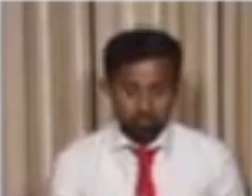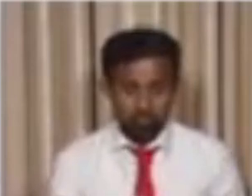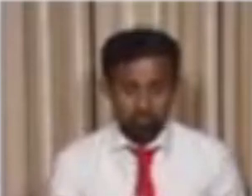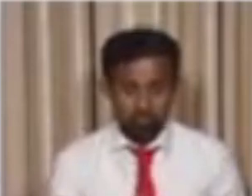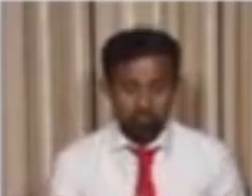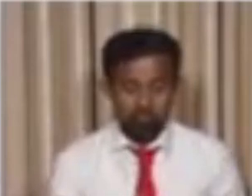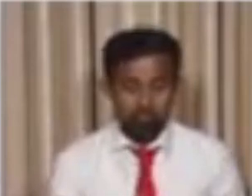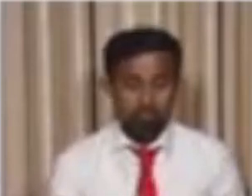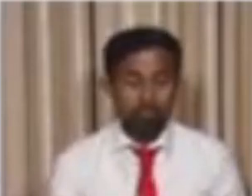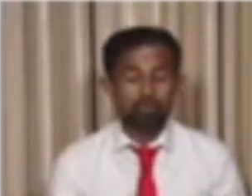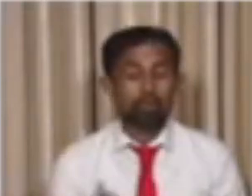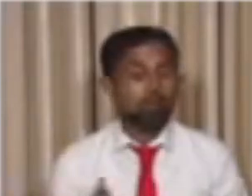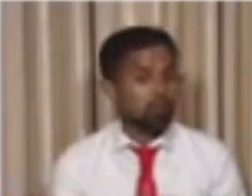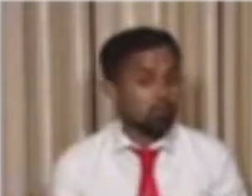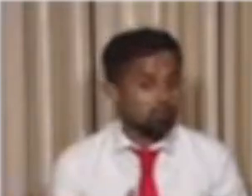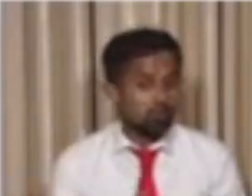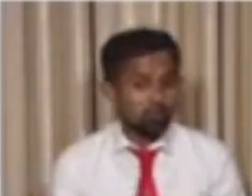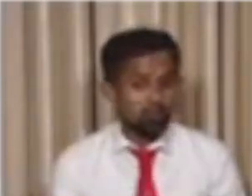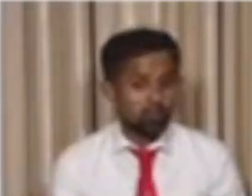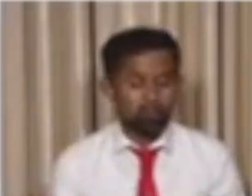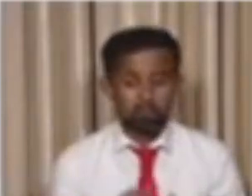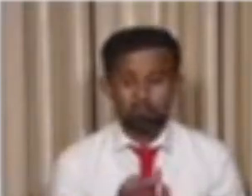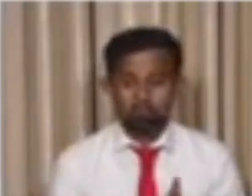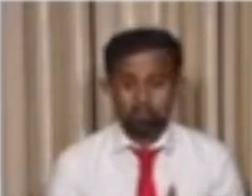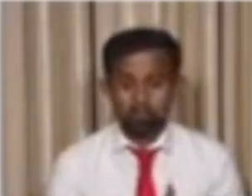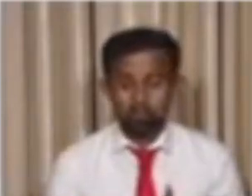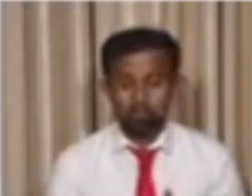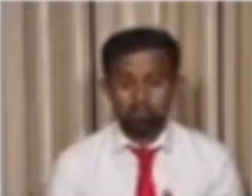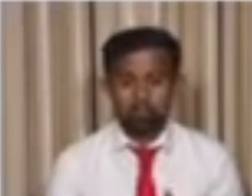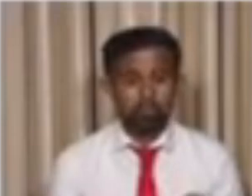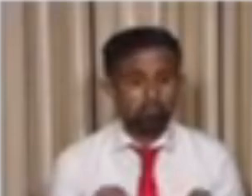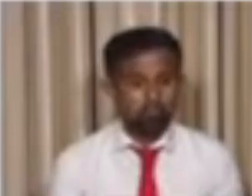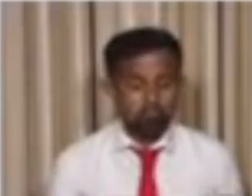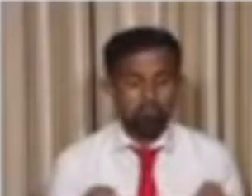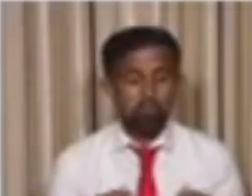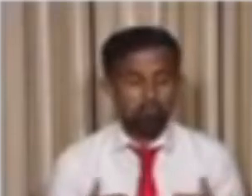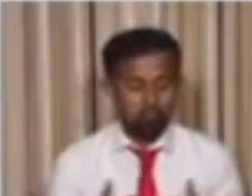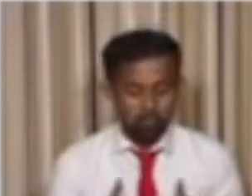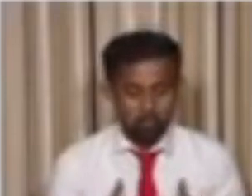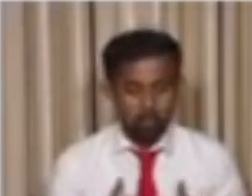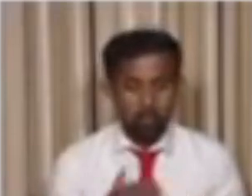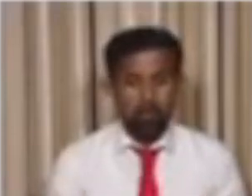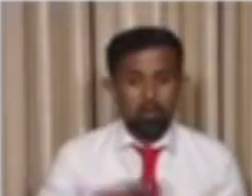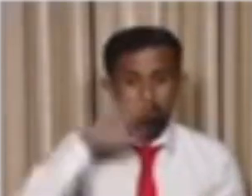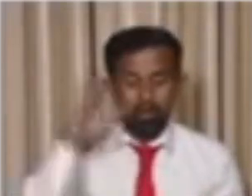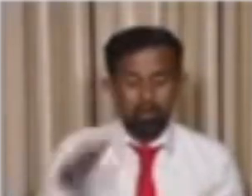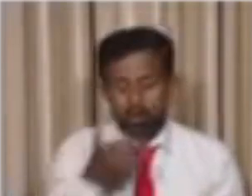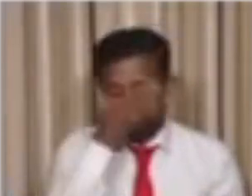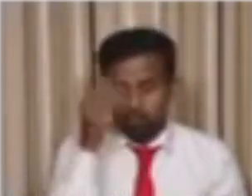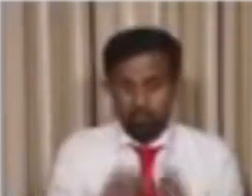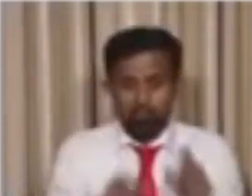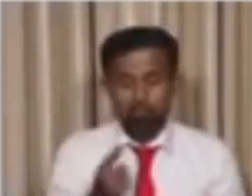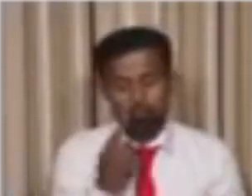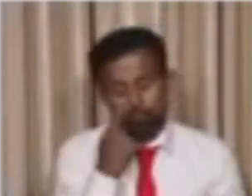willing to apologize if 85% victory is in fact not a victory. That it has to be 100% or